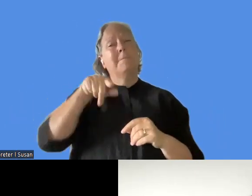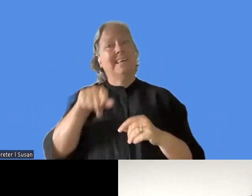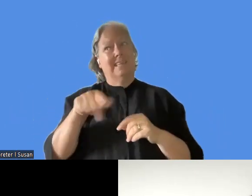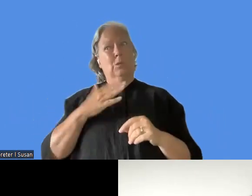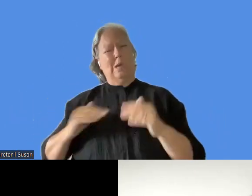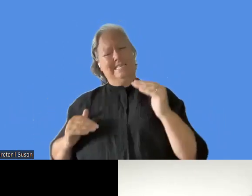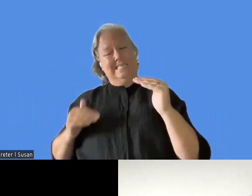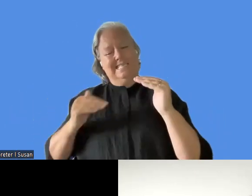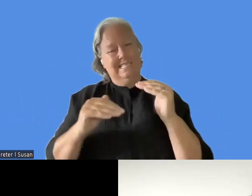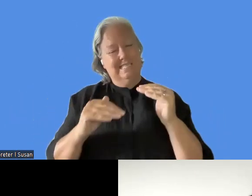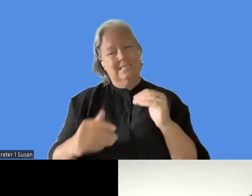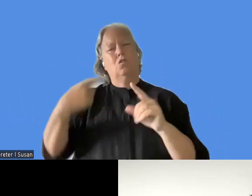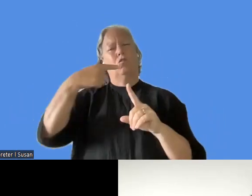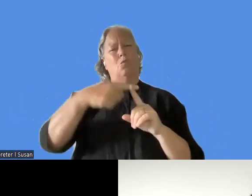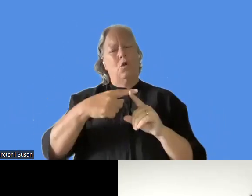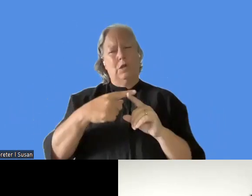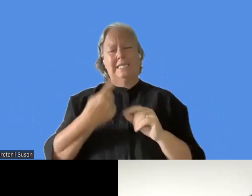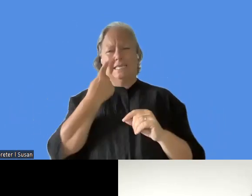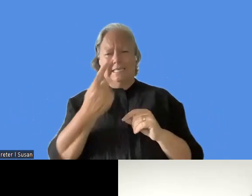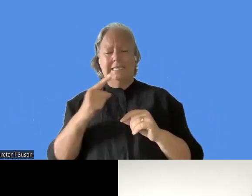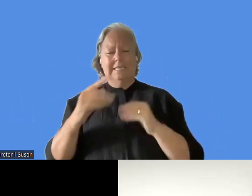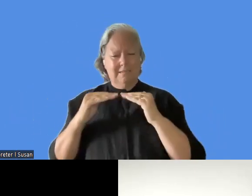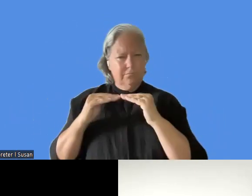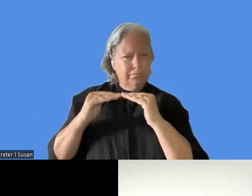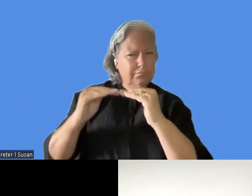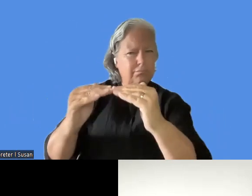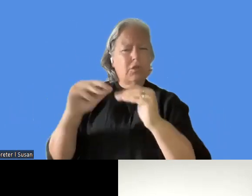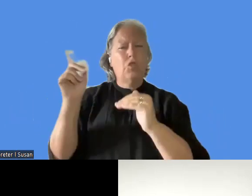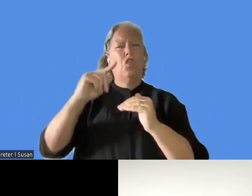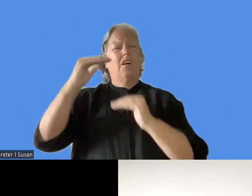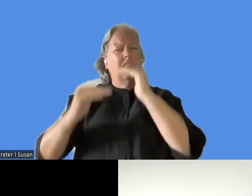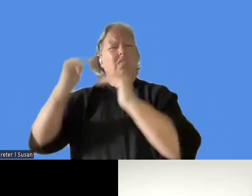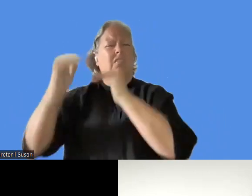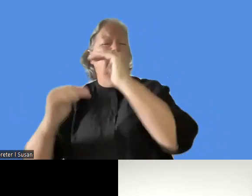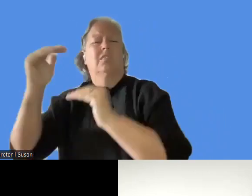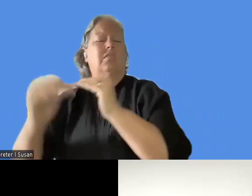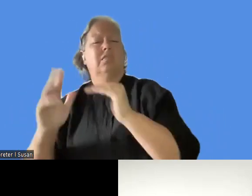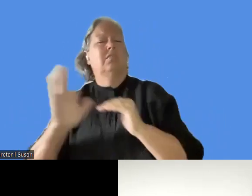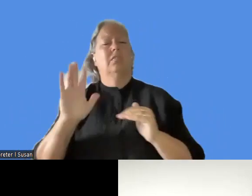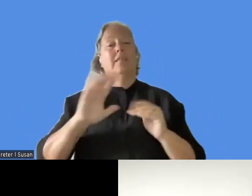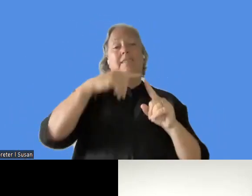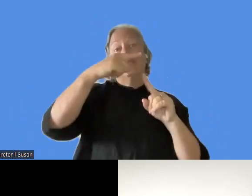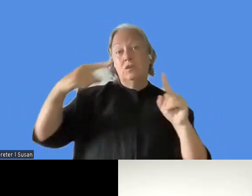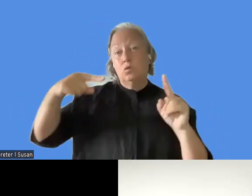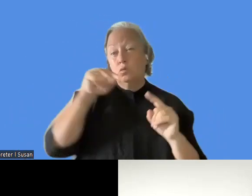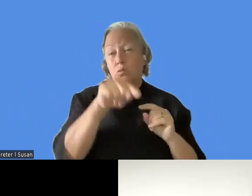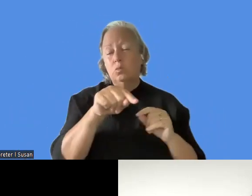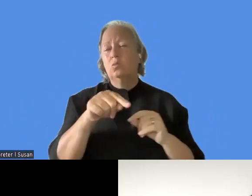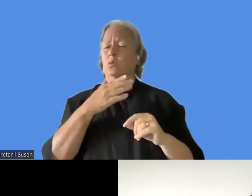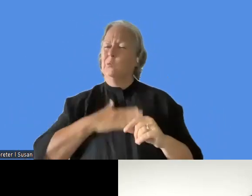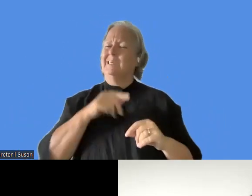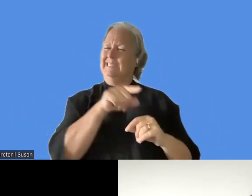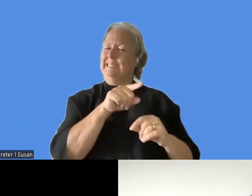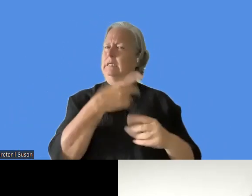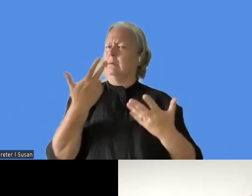the consistency of the statistic standards. With the development of global digitalization, the problem of data gap will continue to be